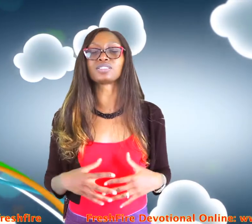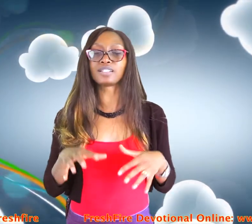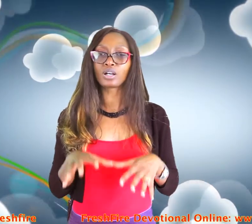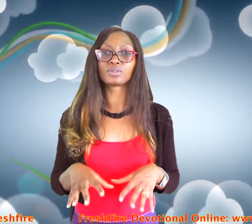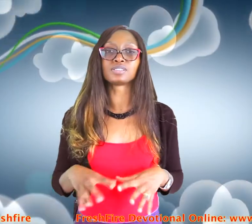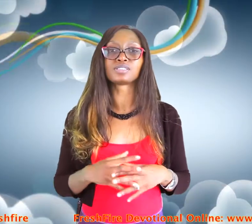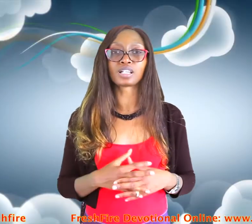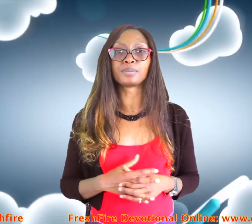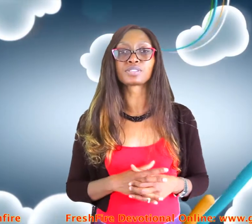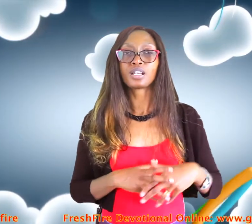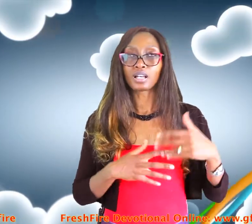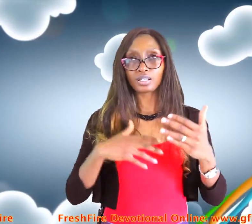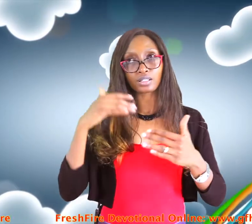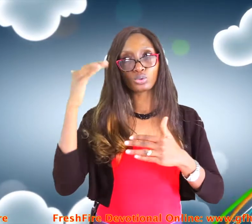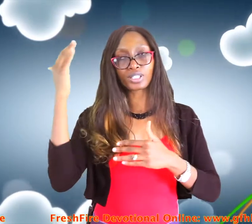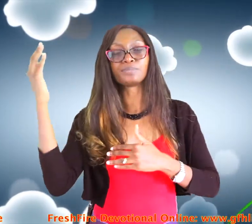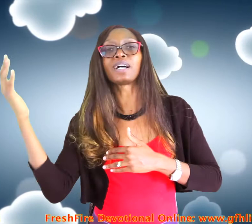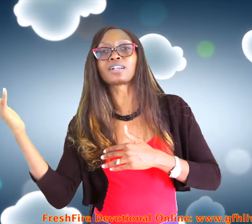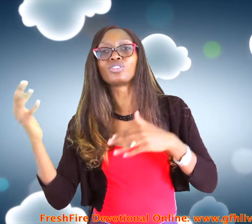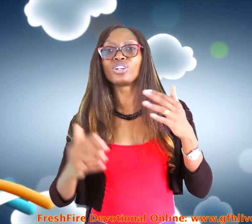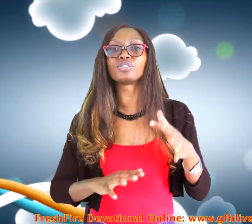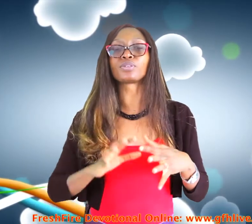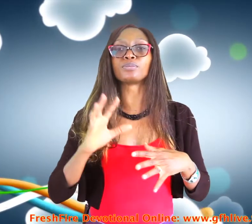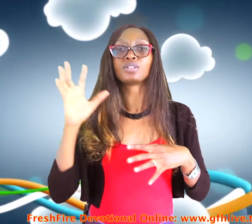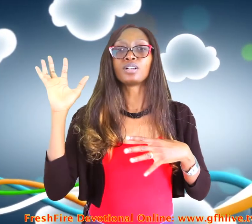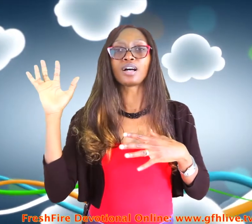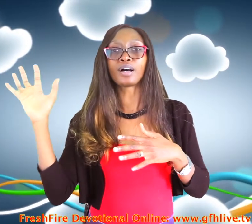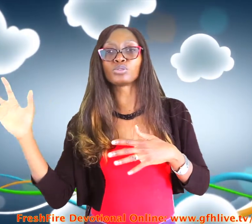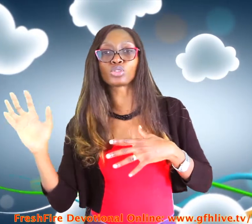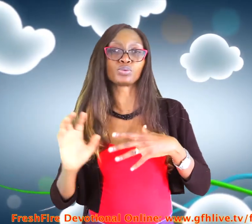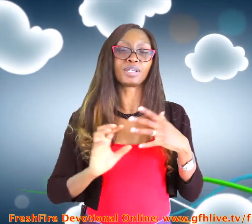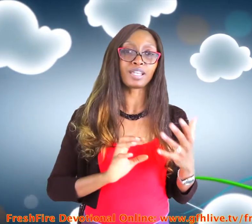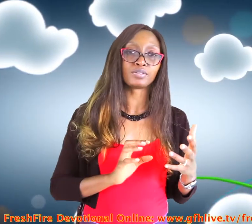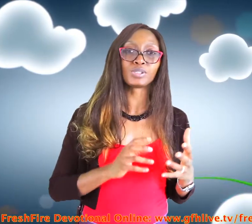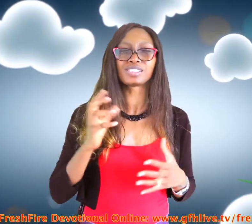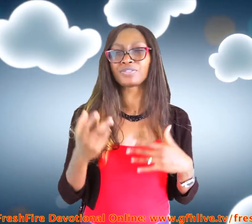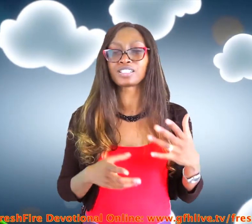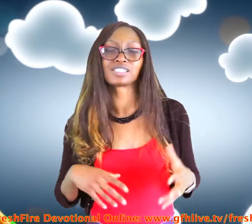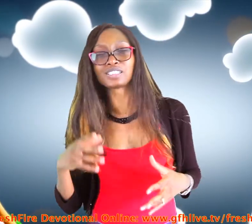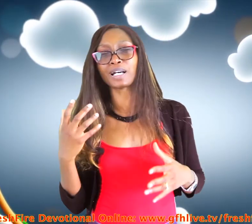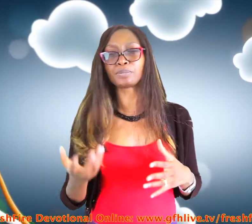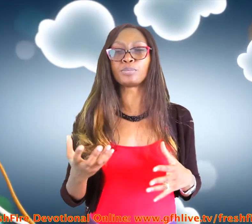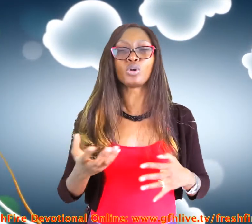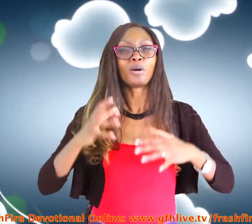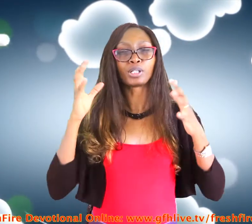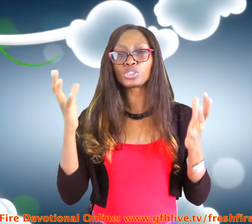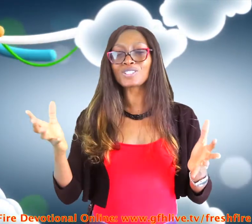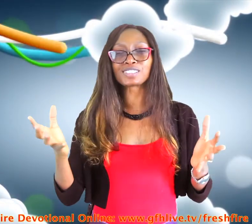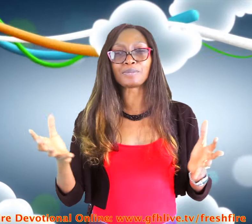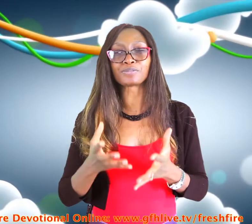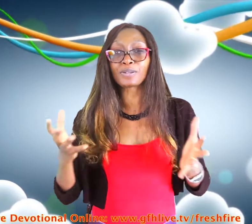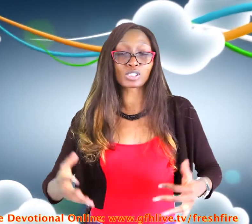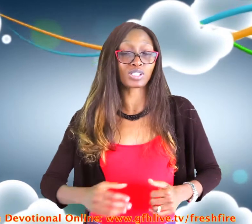of course, now in these times, looking back and learning from how not to behave, we see Pharisees as bad people. But